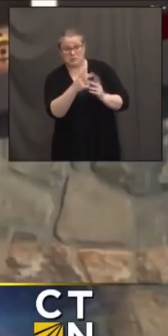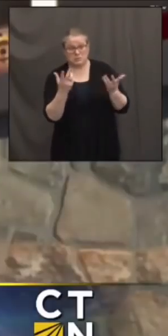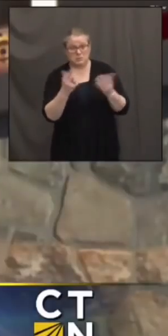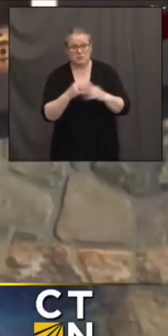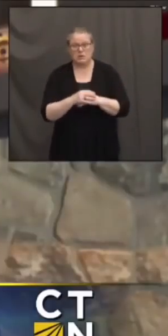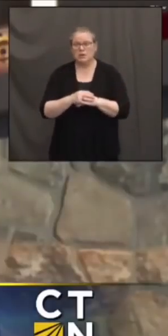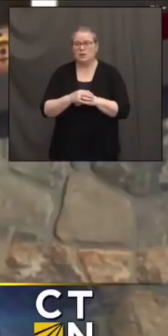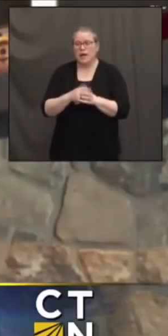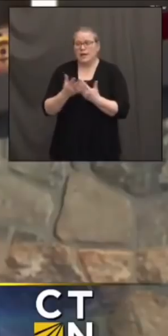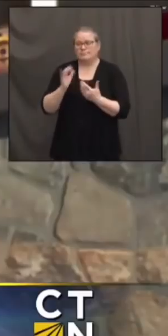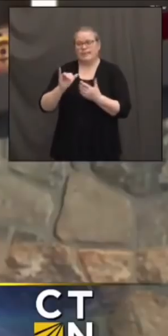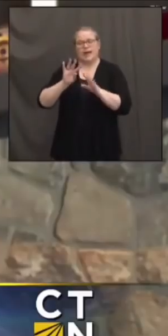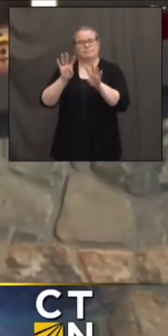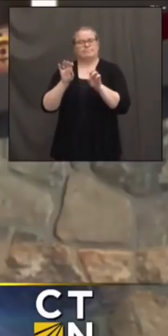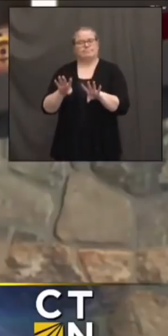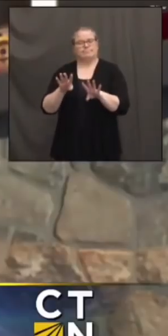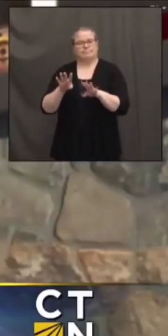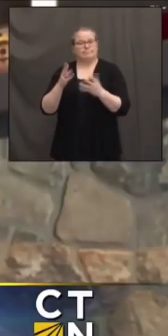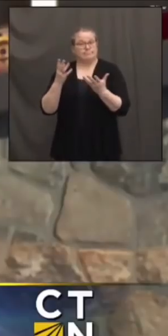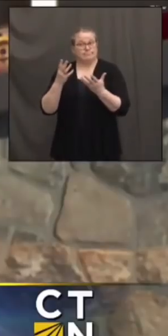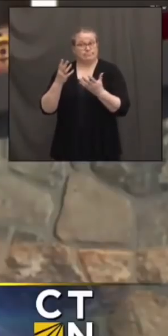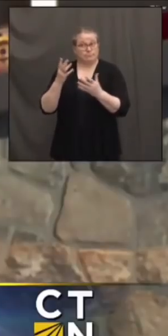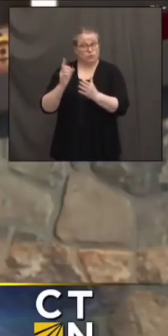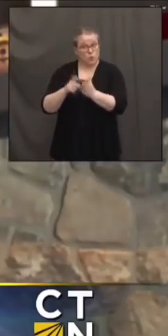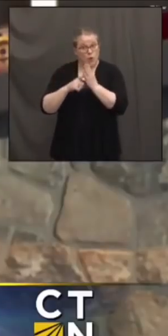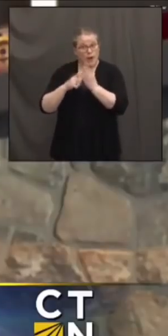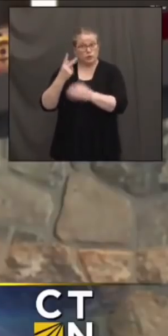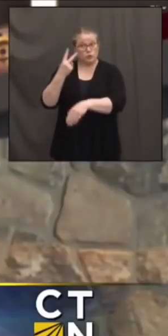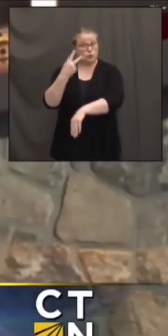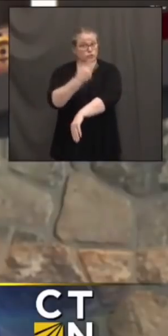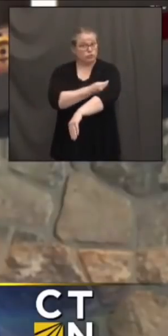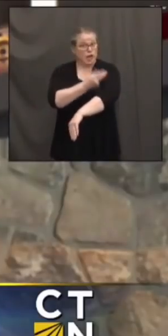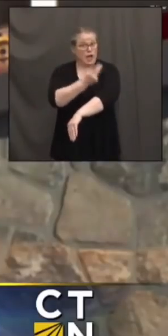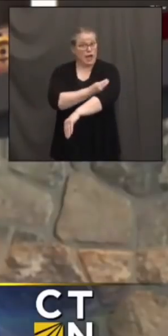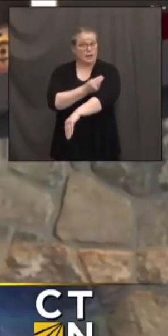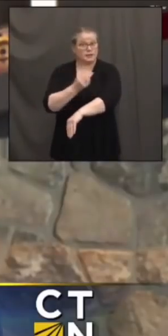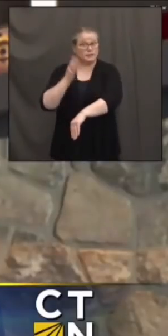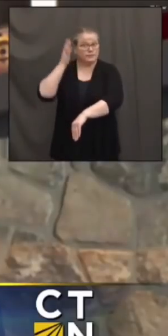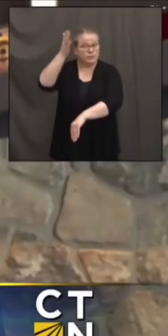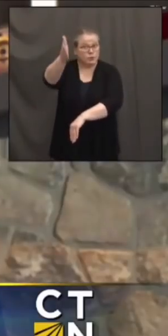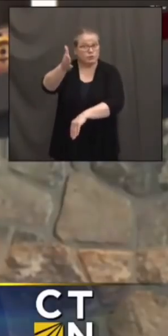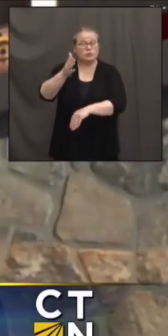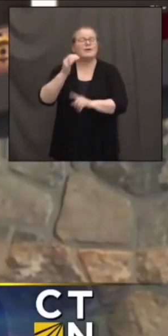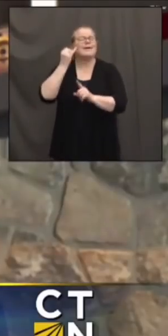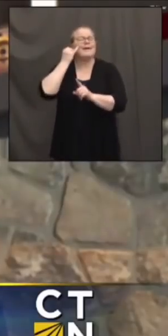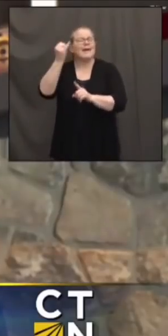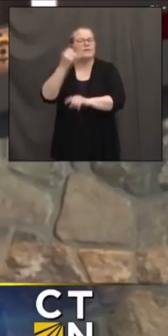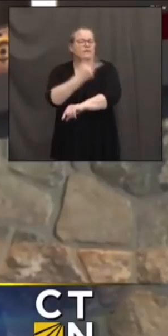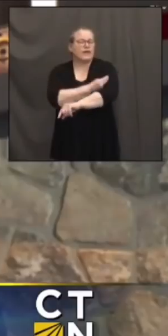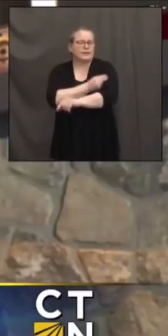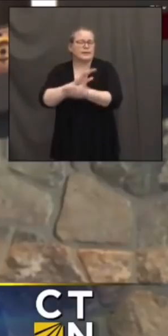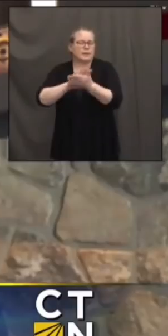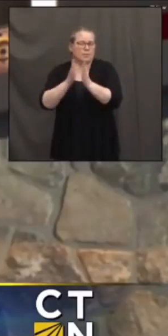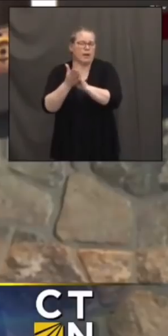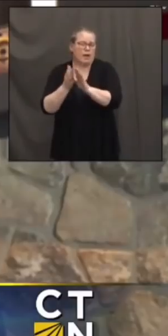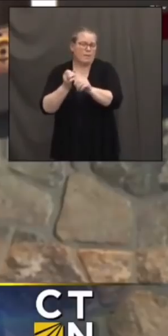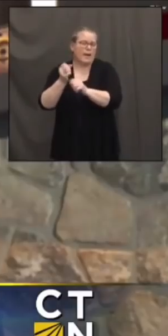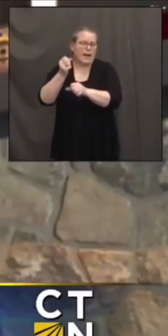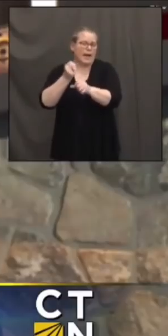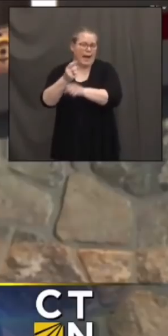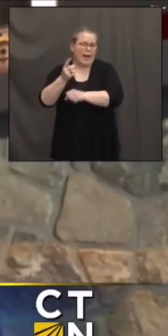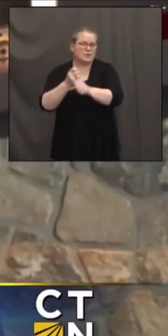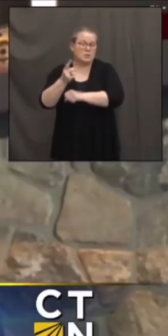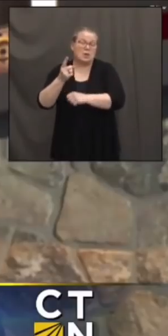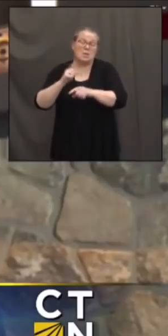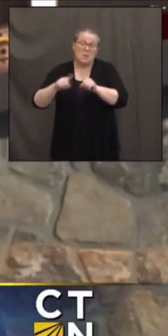continue to be 2 shots in the future, or whether or not you can just, if they do end up being an annualized vaccine. I think for the foreseeable future, that's probably going to be the case. We're